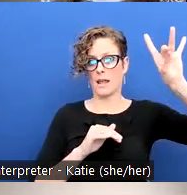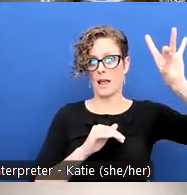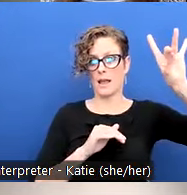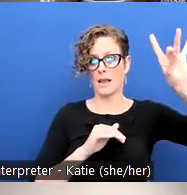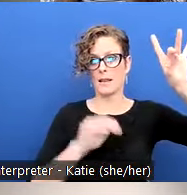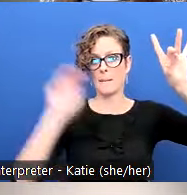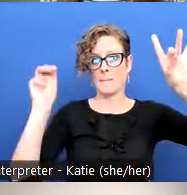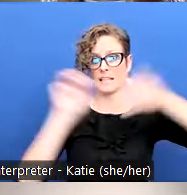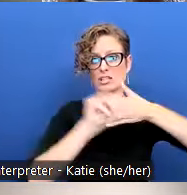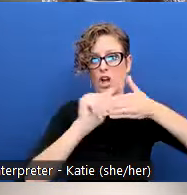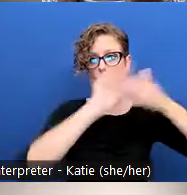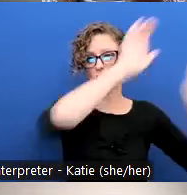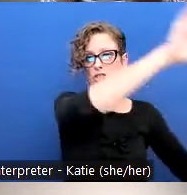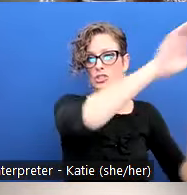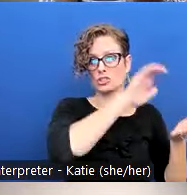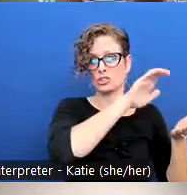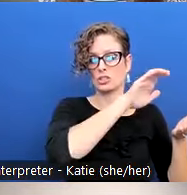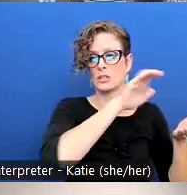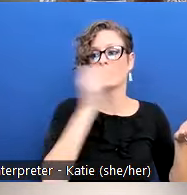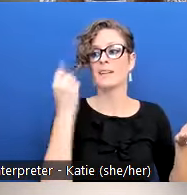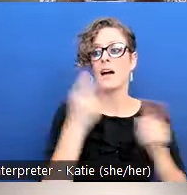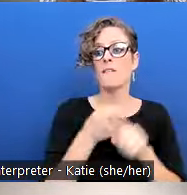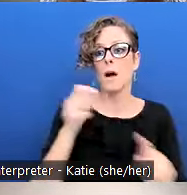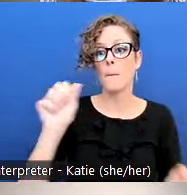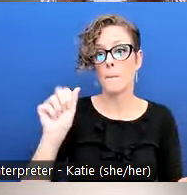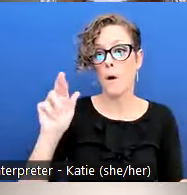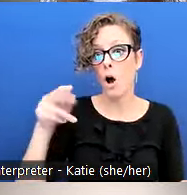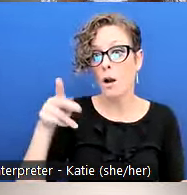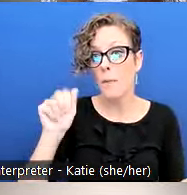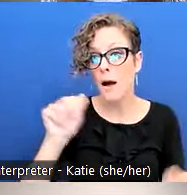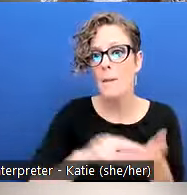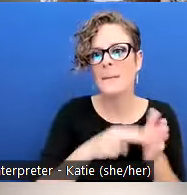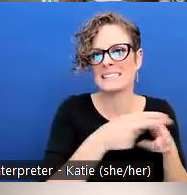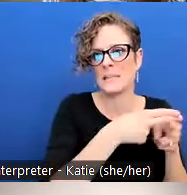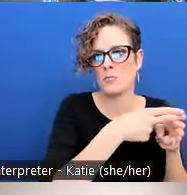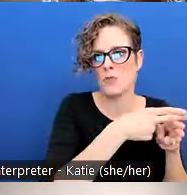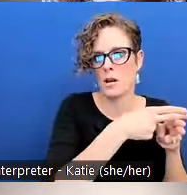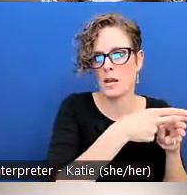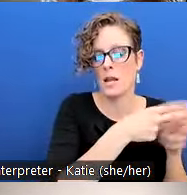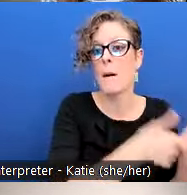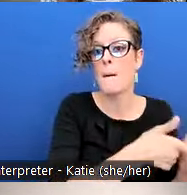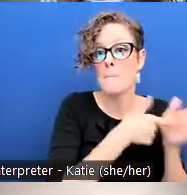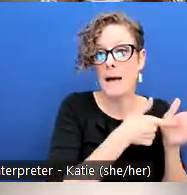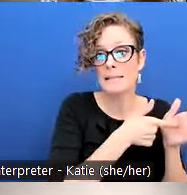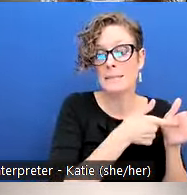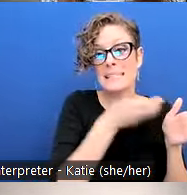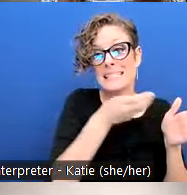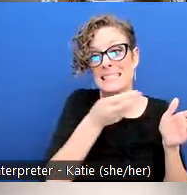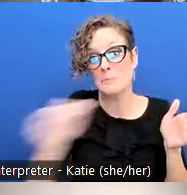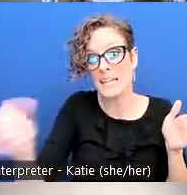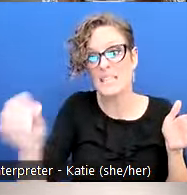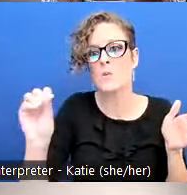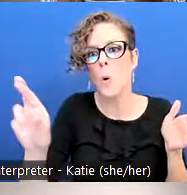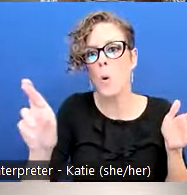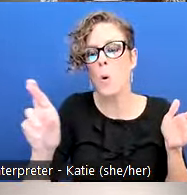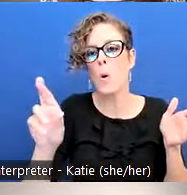because it's from ARPA, it's temporary. It has to be spent or encumbered by the state by the end of